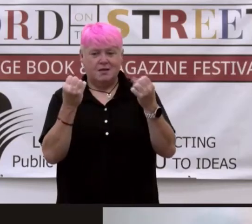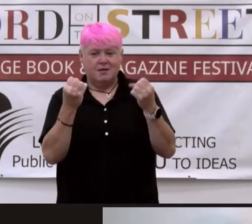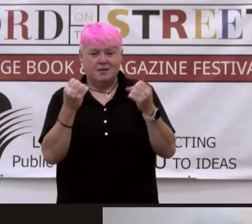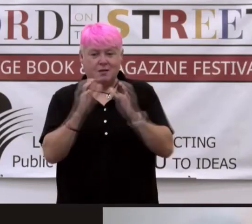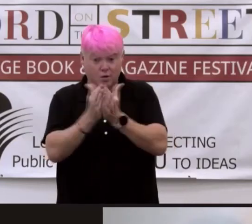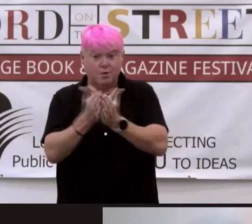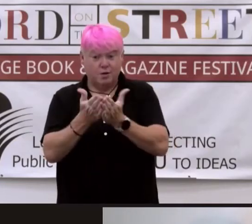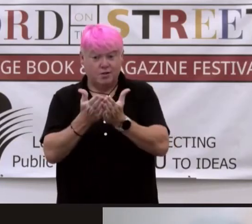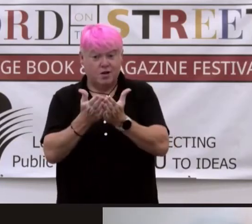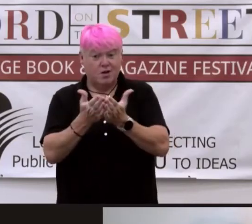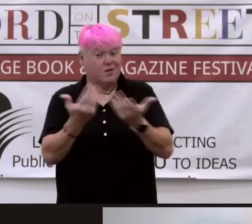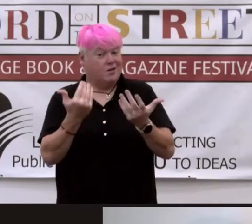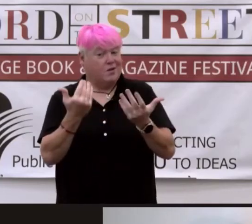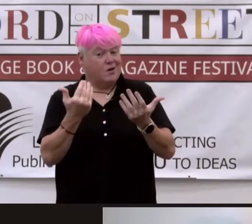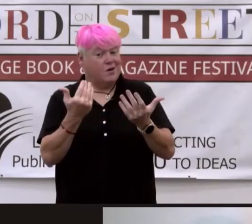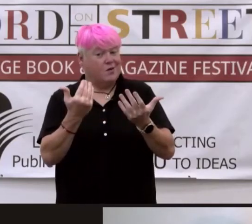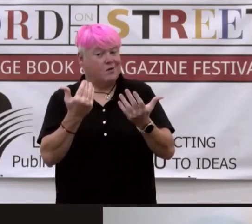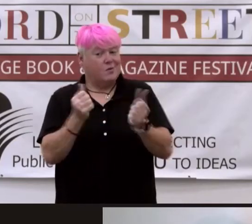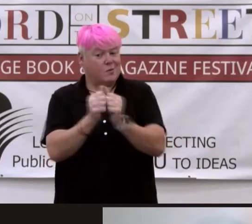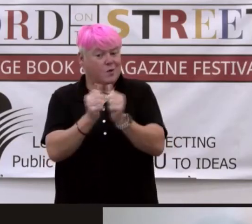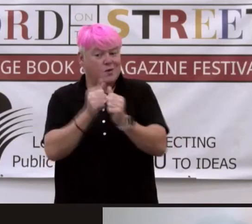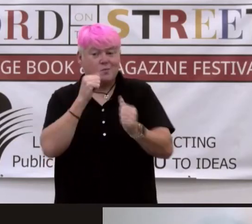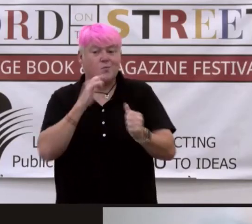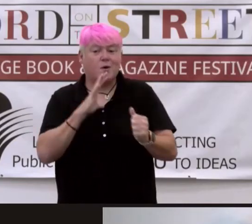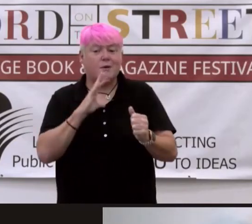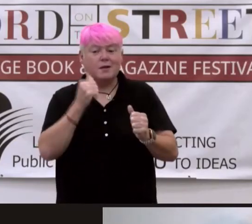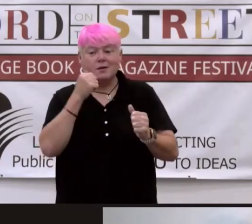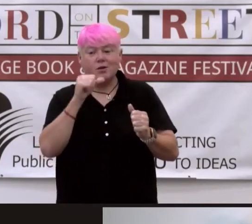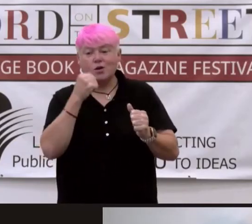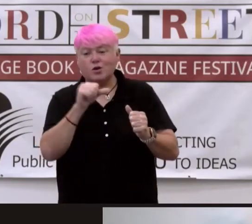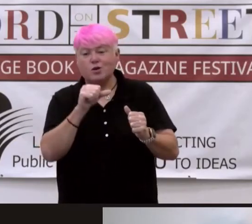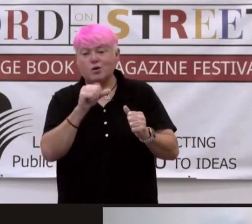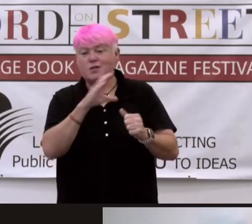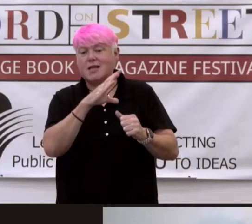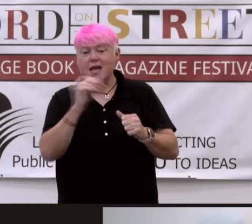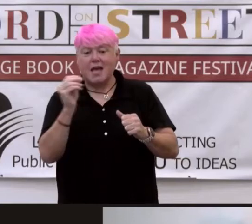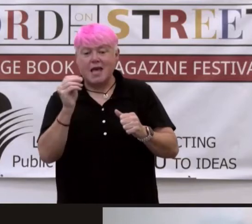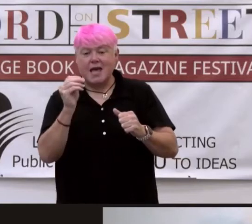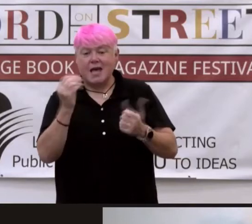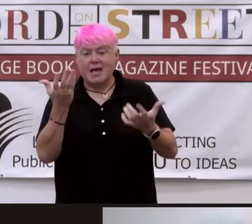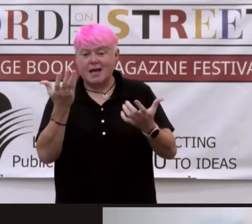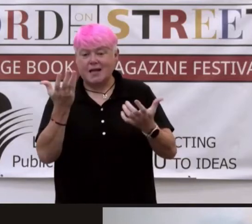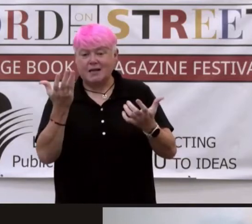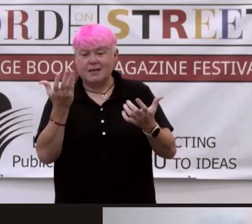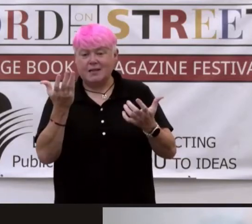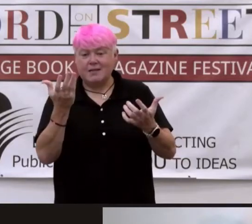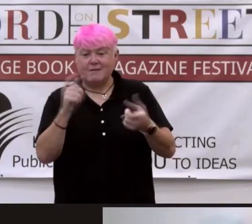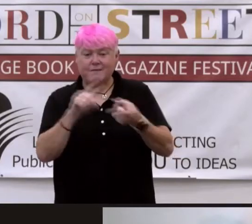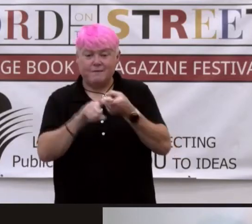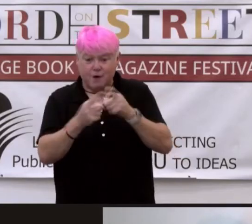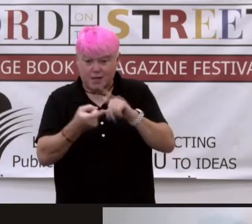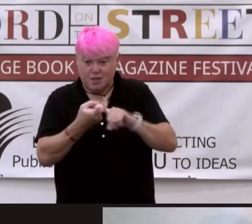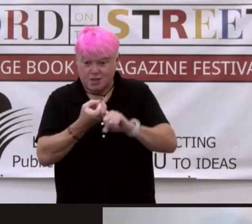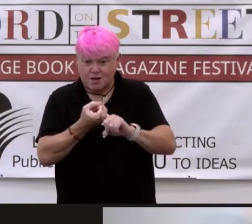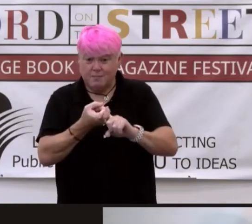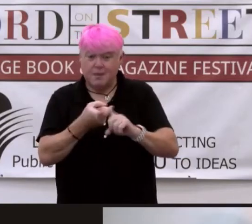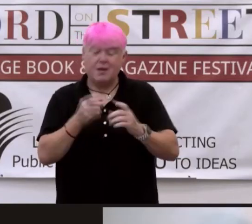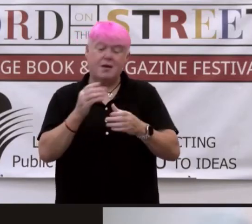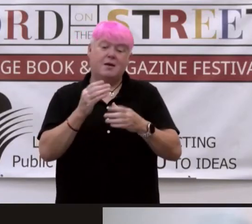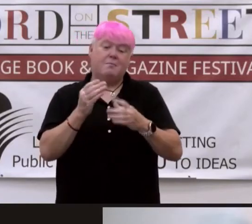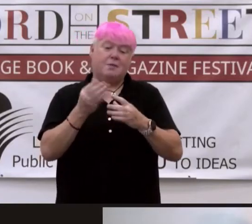with women, girls, and often the bonds between women and girls, whether they're positive or